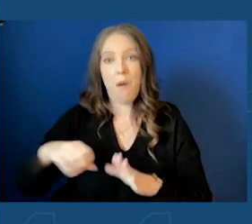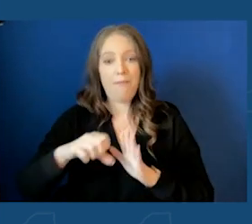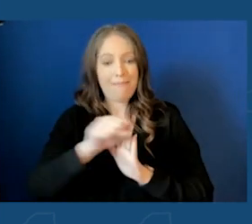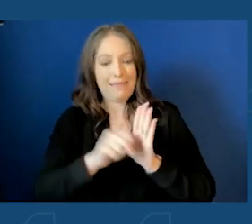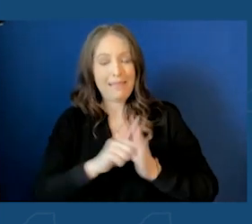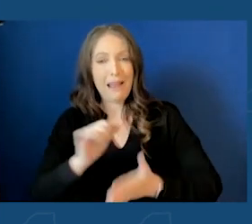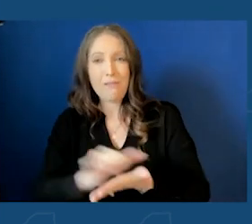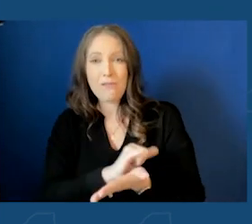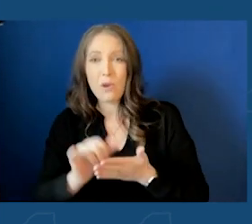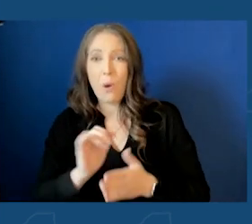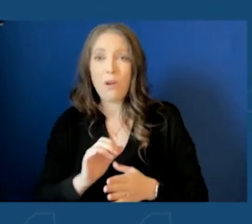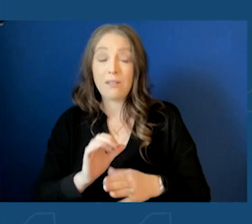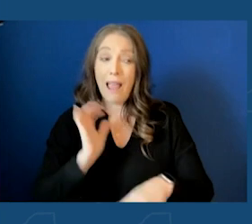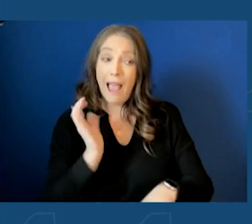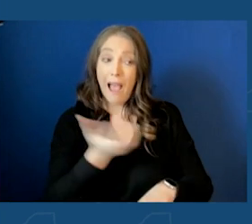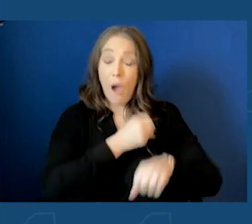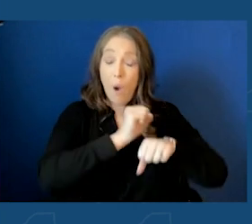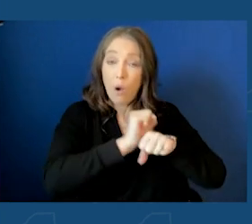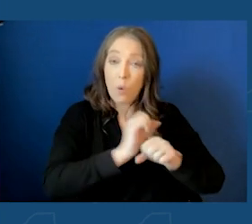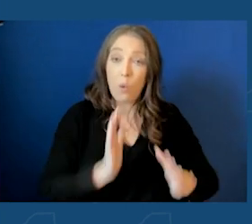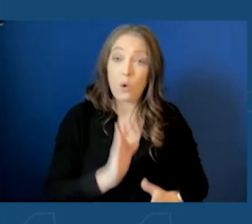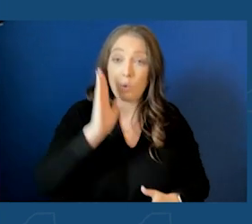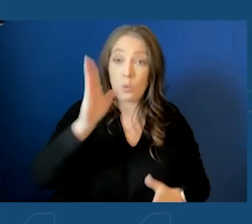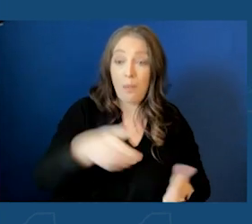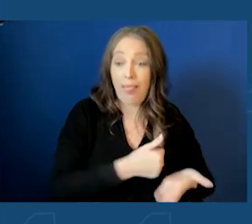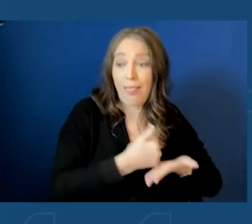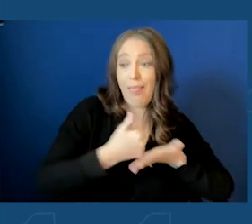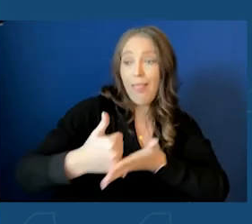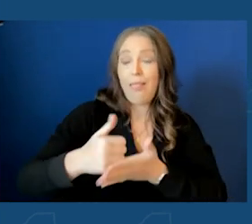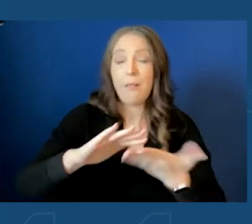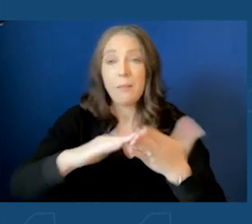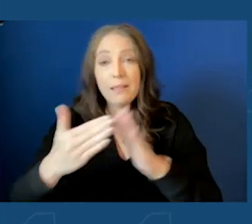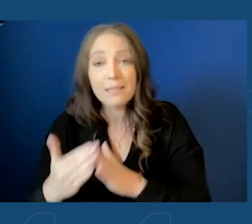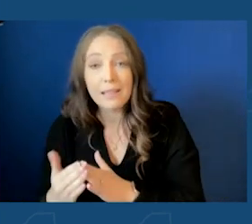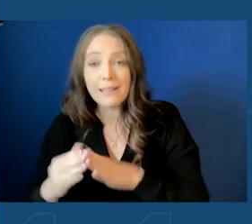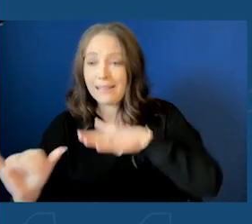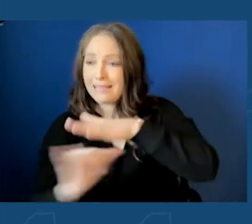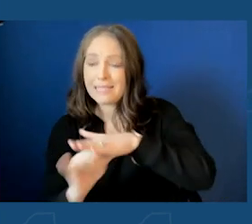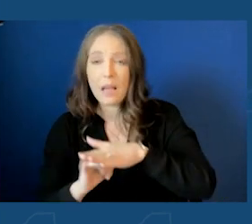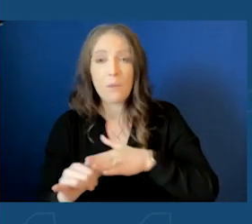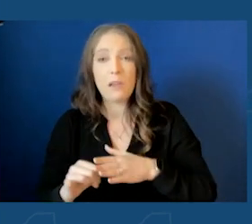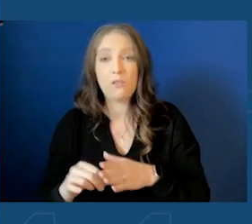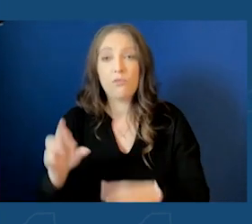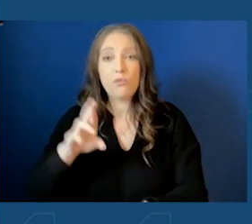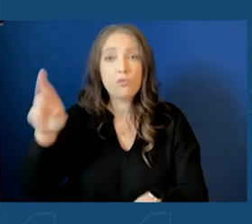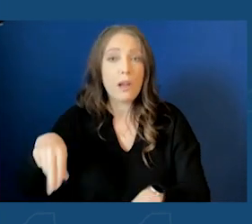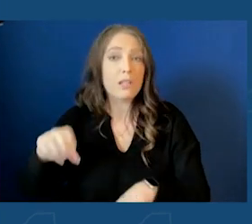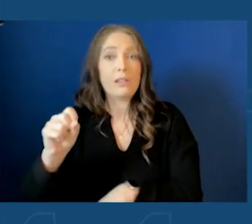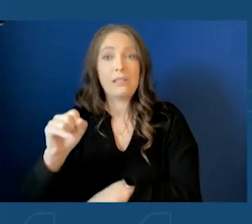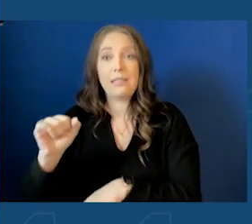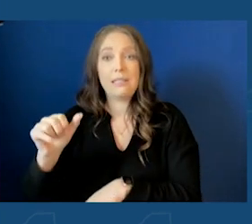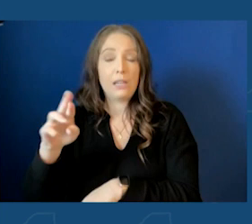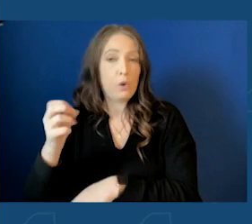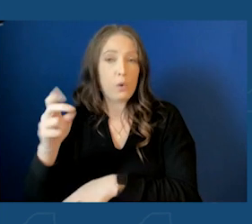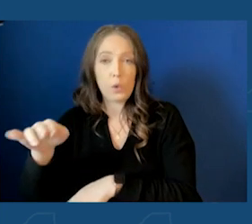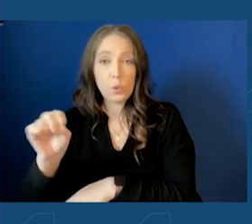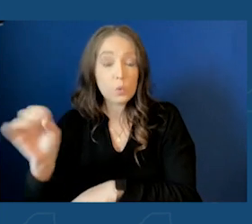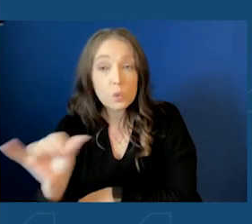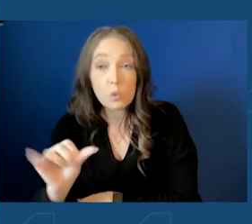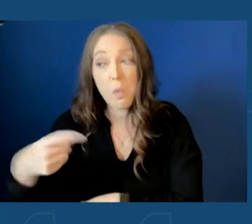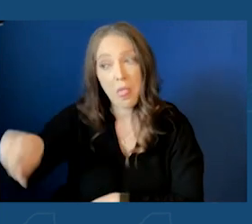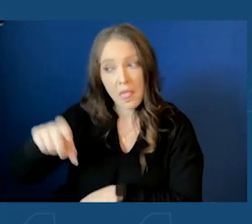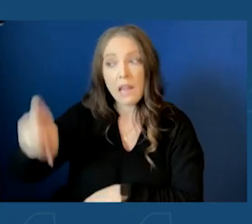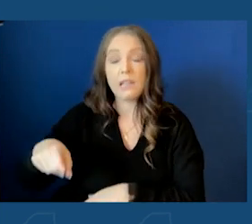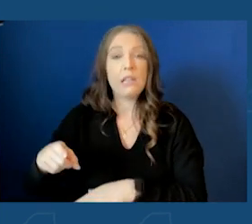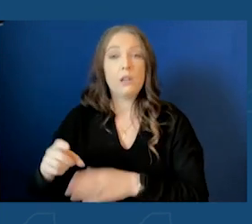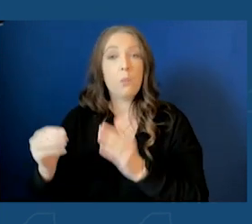state workers to help in the cities and also in our subways. We're doing this in Rochester and Syracuse as well. They needed more help, state police are